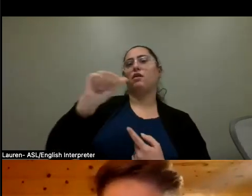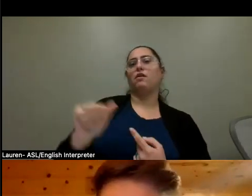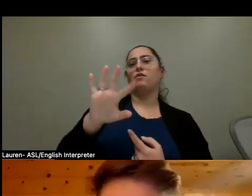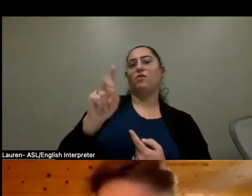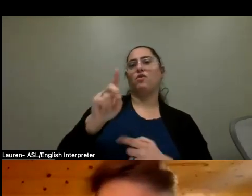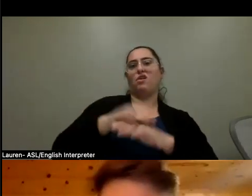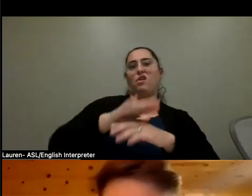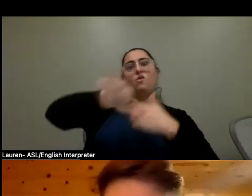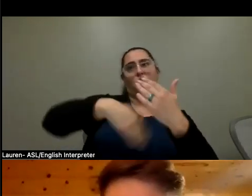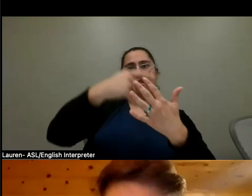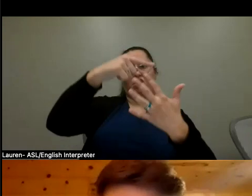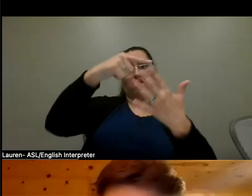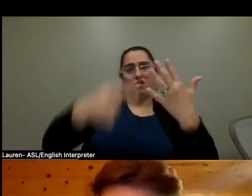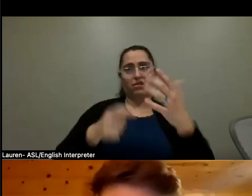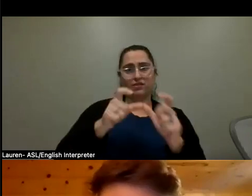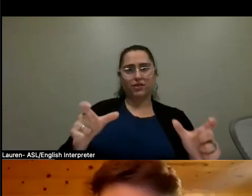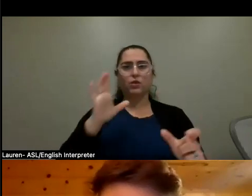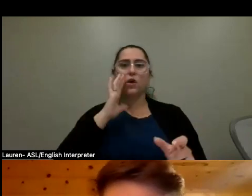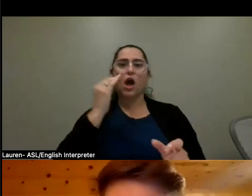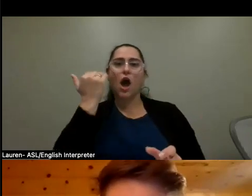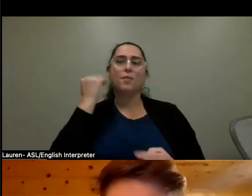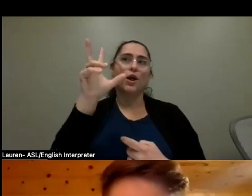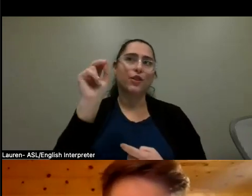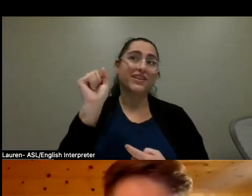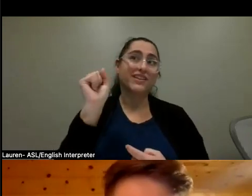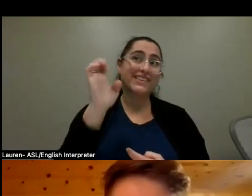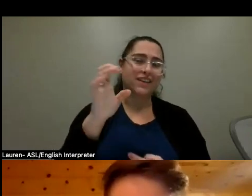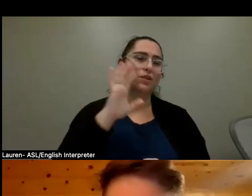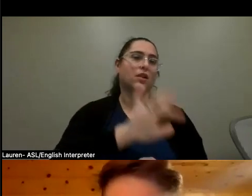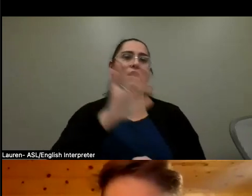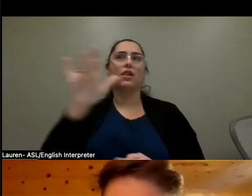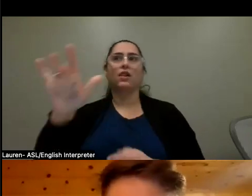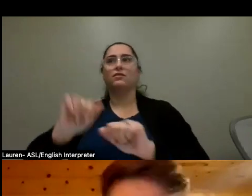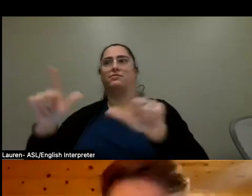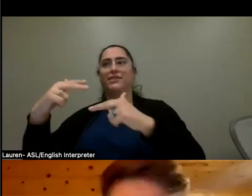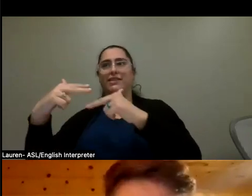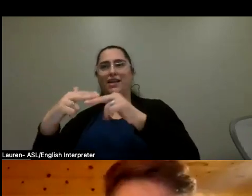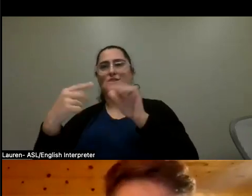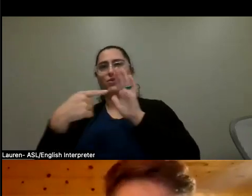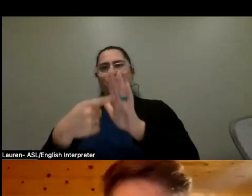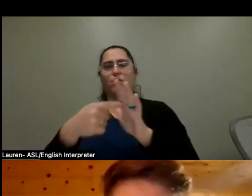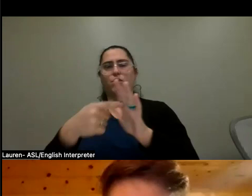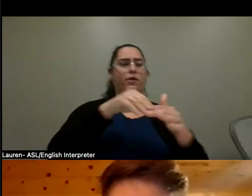seconds. So I'll go back to this later to see what is the match between the input and the output.